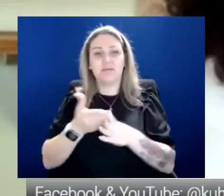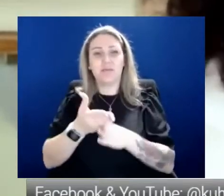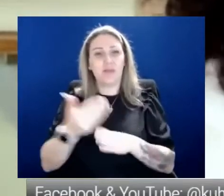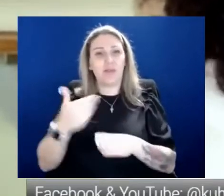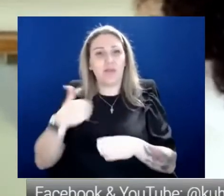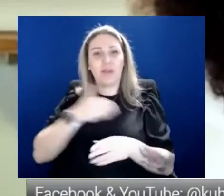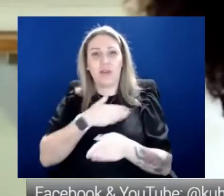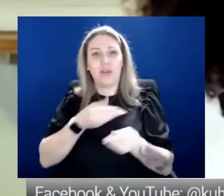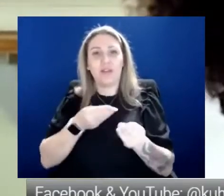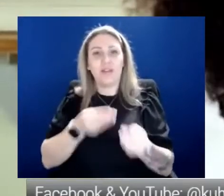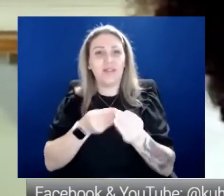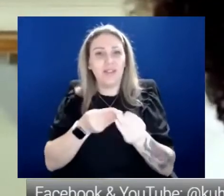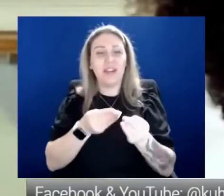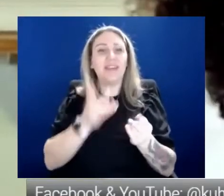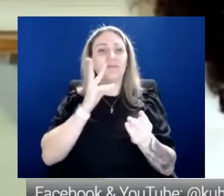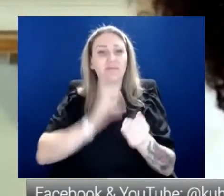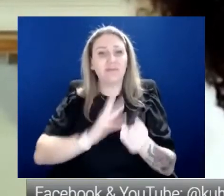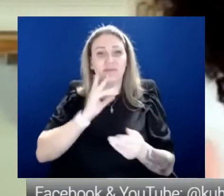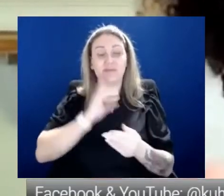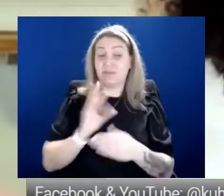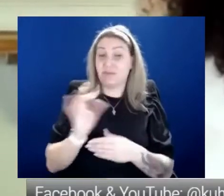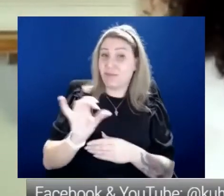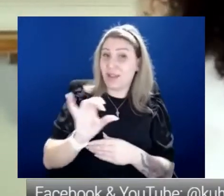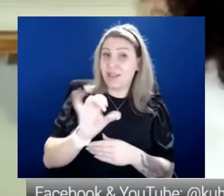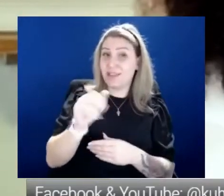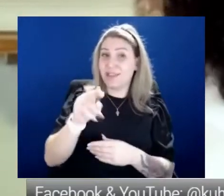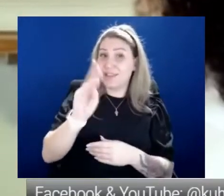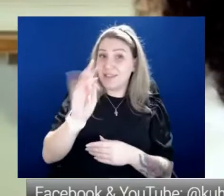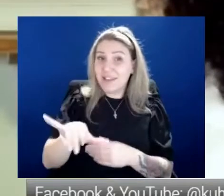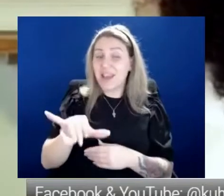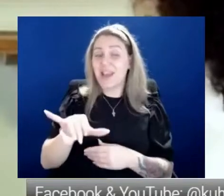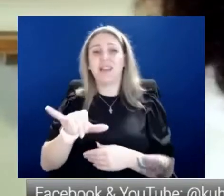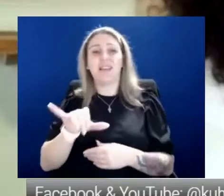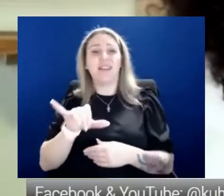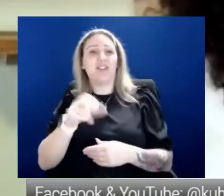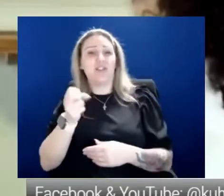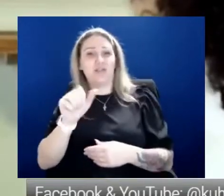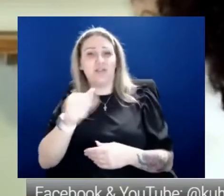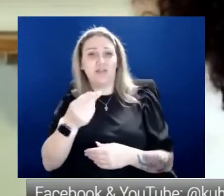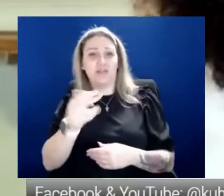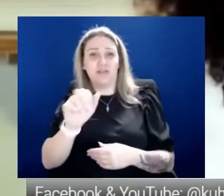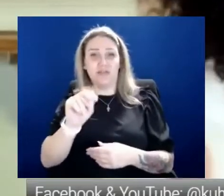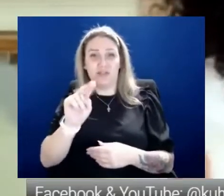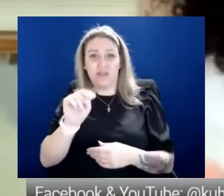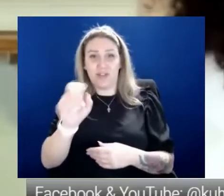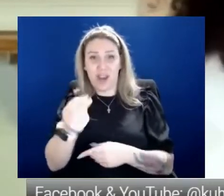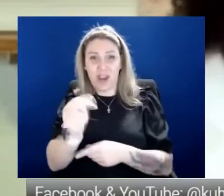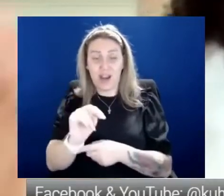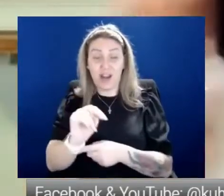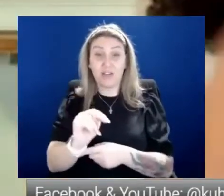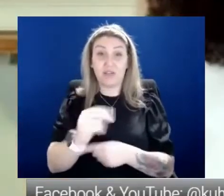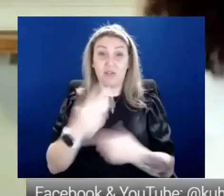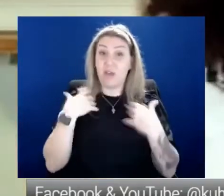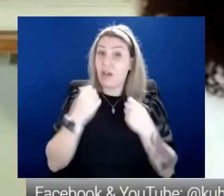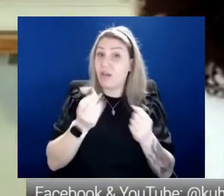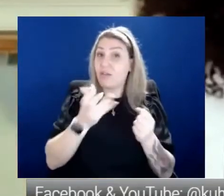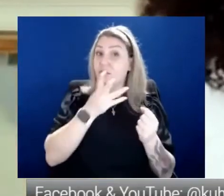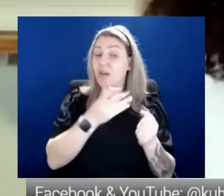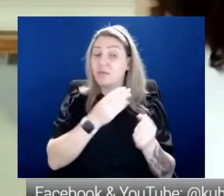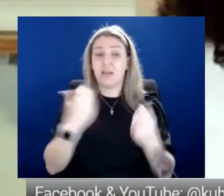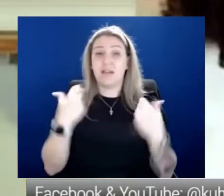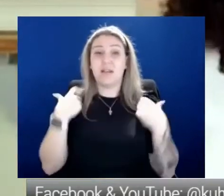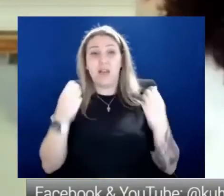Like Sally said, like Dr. Shannon was saying, the goal is healthy babies and healthy moms, and that means caring for the whole